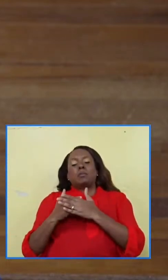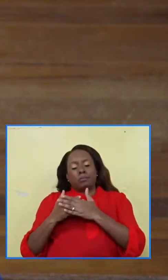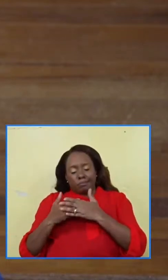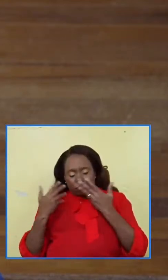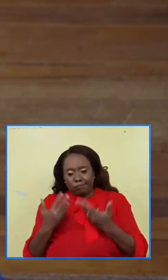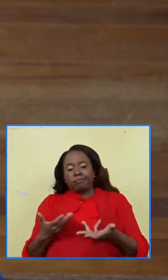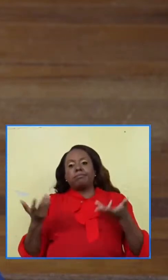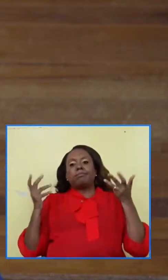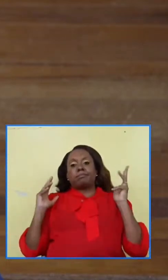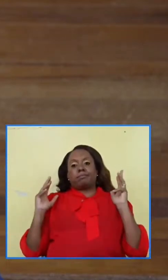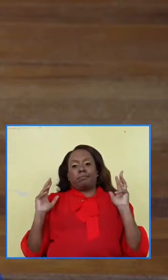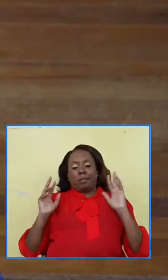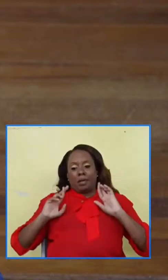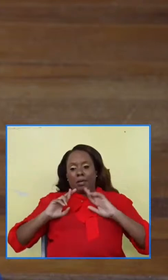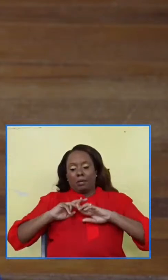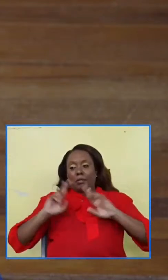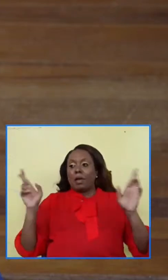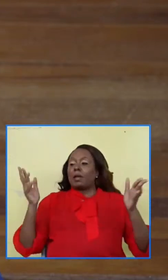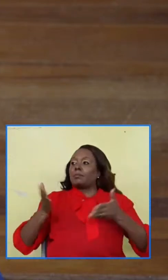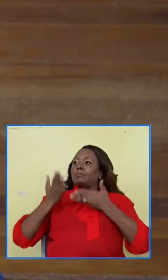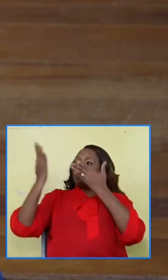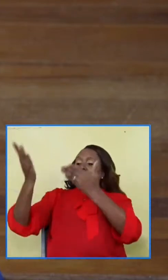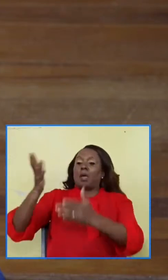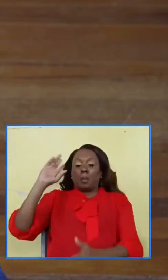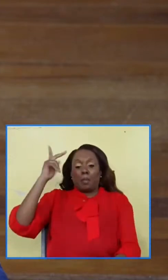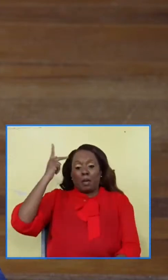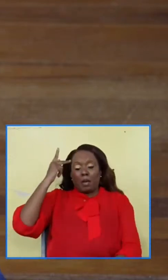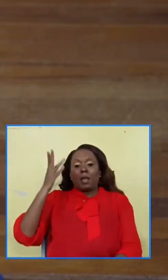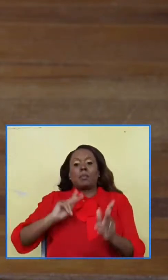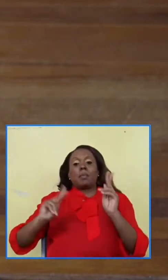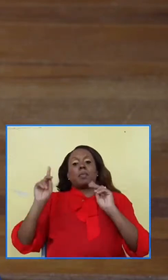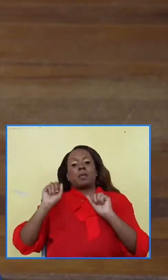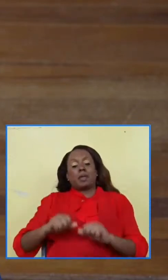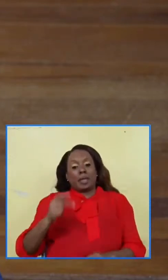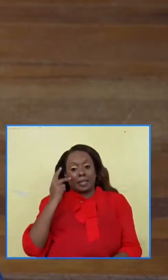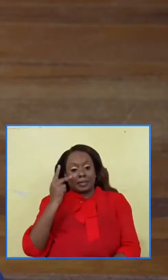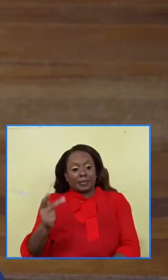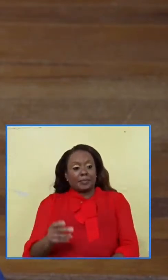been prepared, laid in Parliament, and then available for the public.